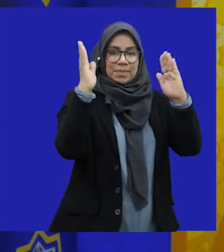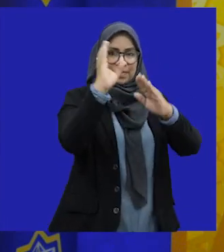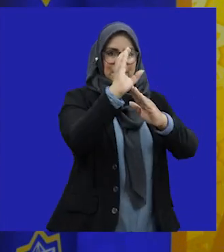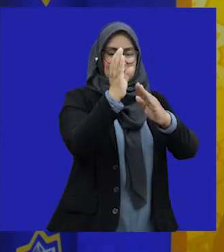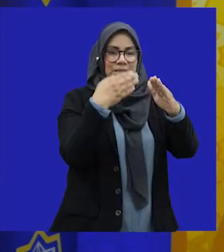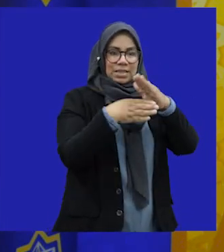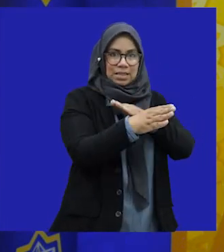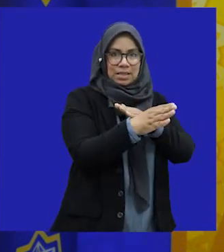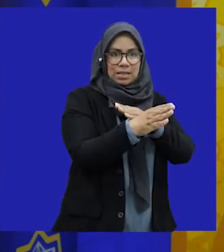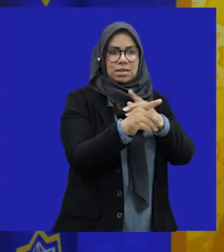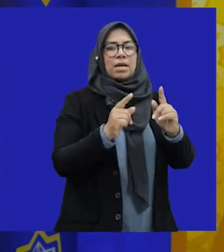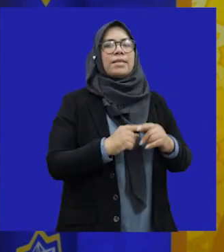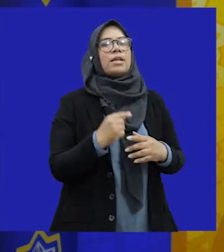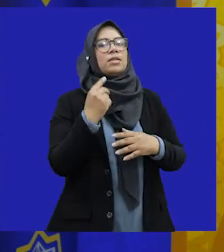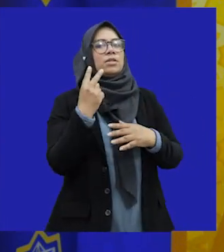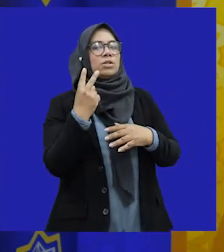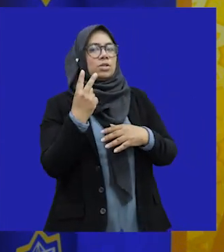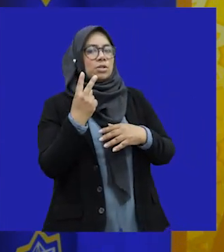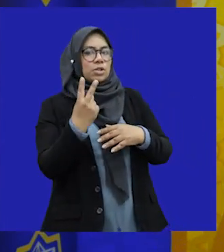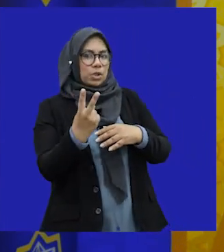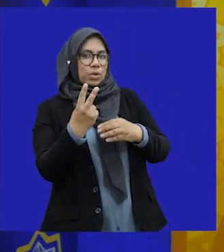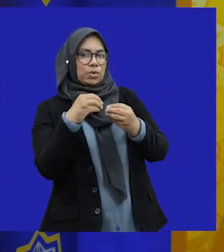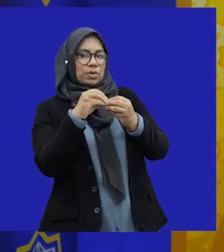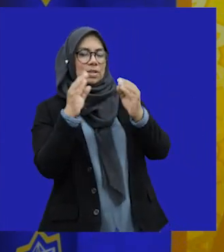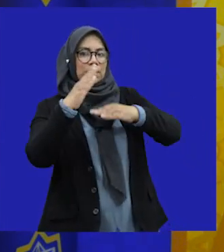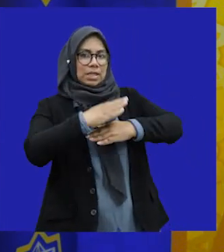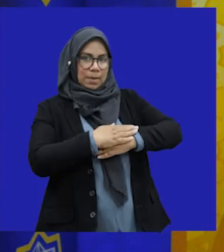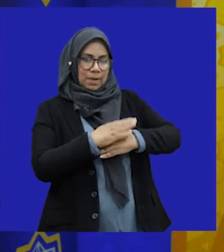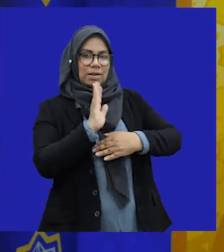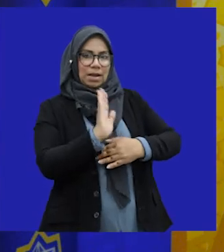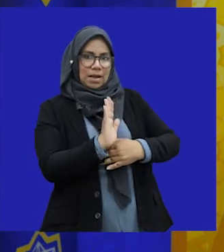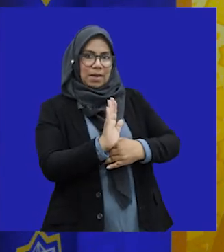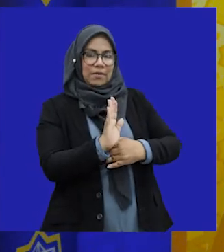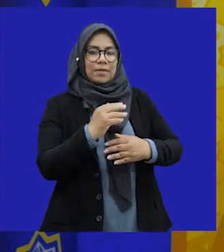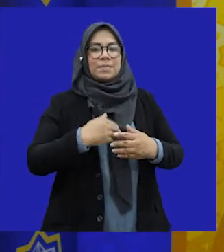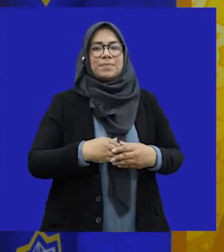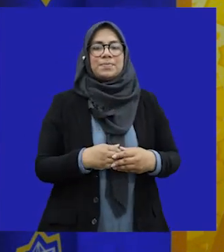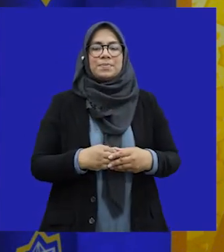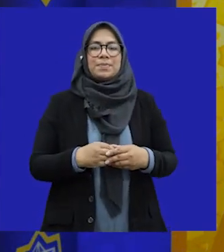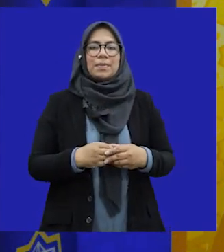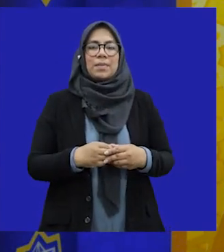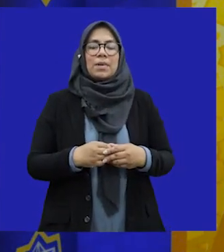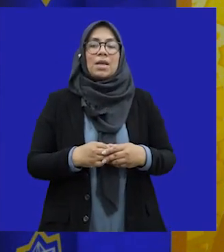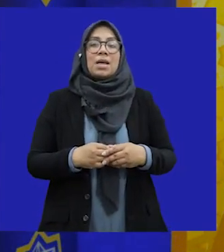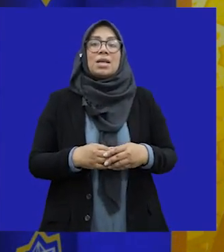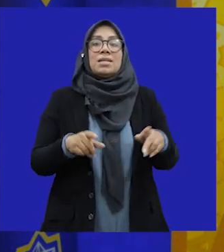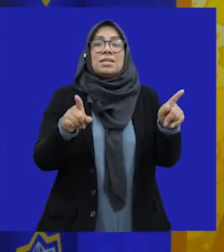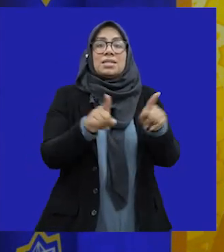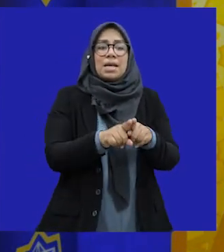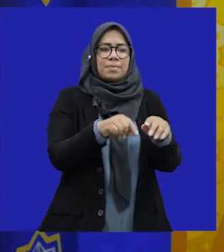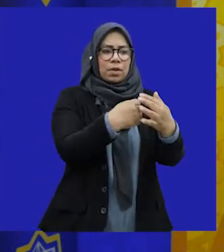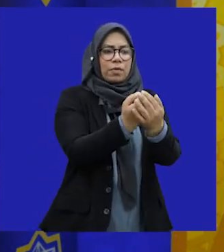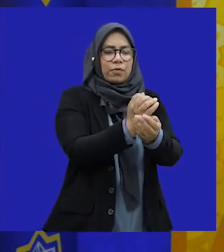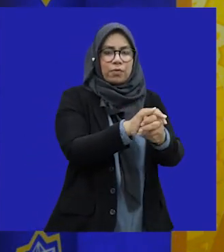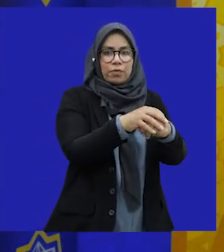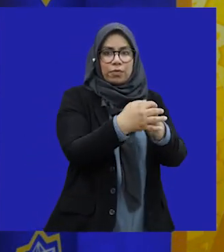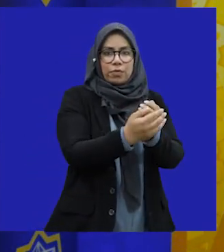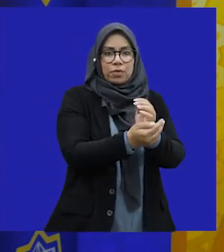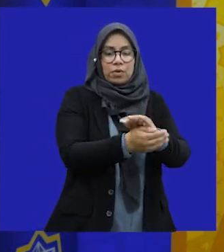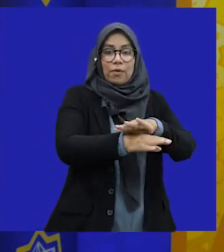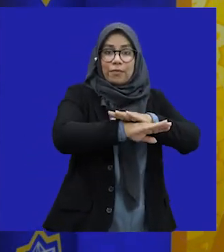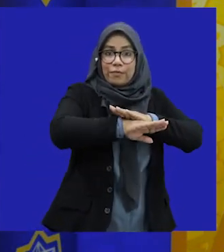performs 2 units of prayer, and the 2 units of prayer which is prayed after making wudu.